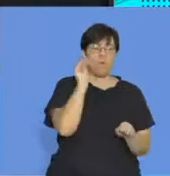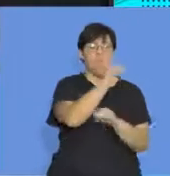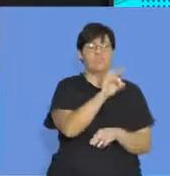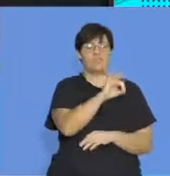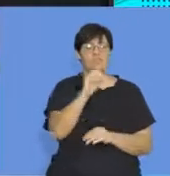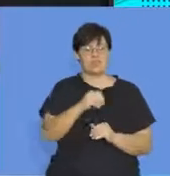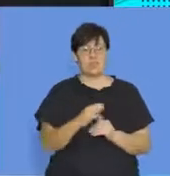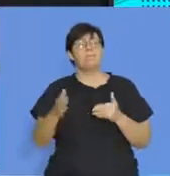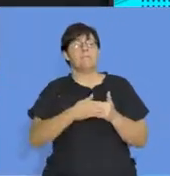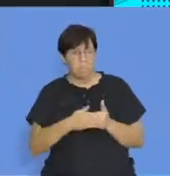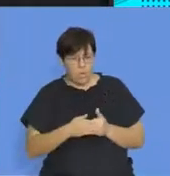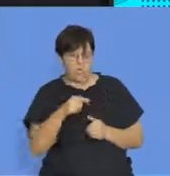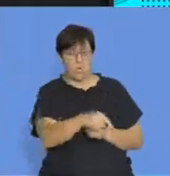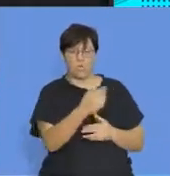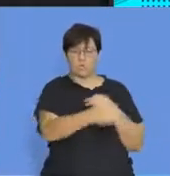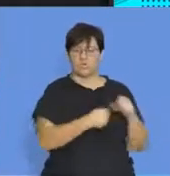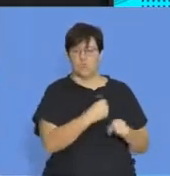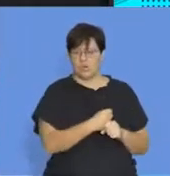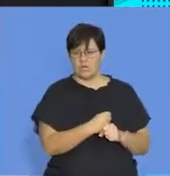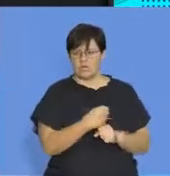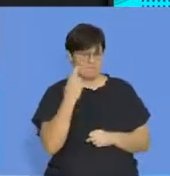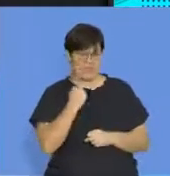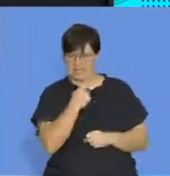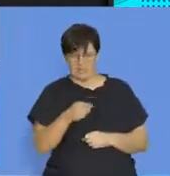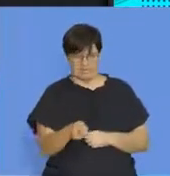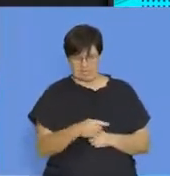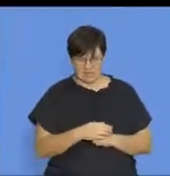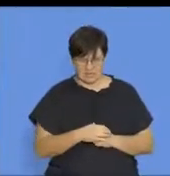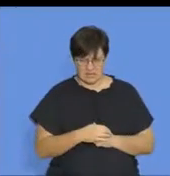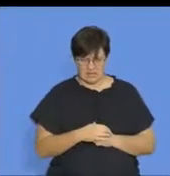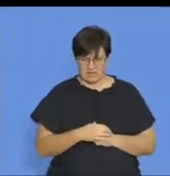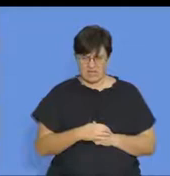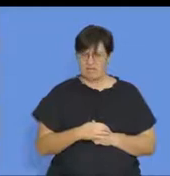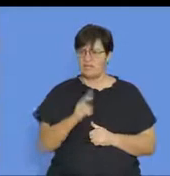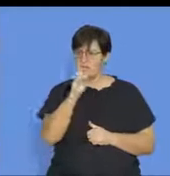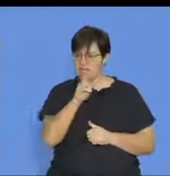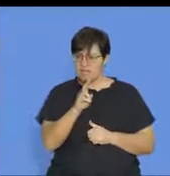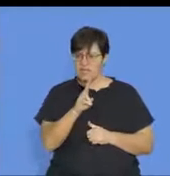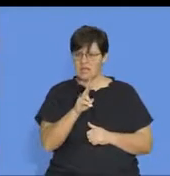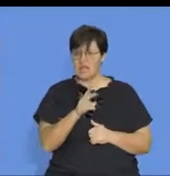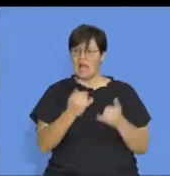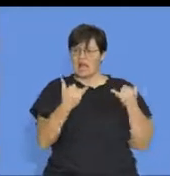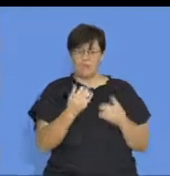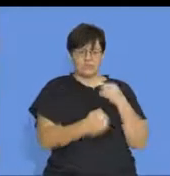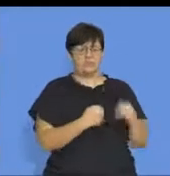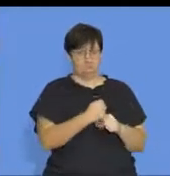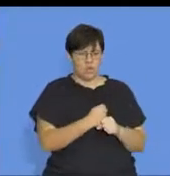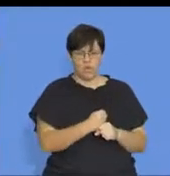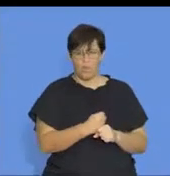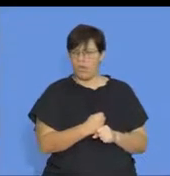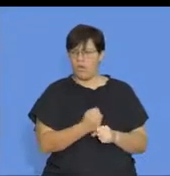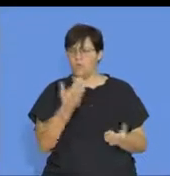withdrew more in the previous year. Not too nice, right? And as you can see, even in the current year, if